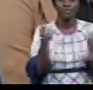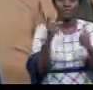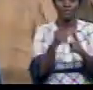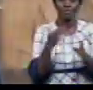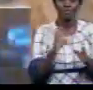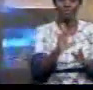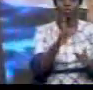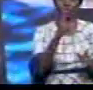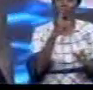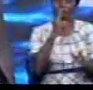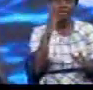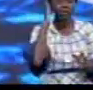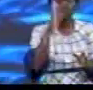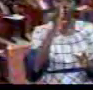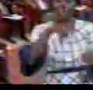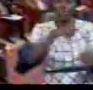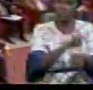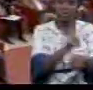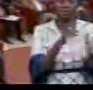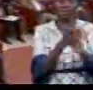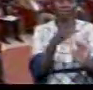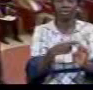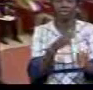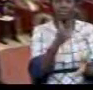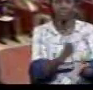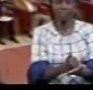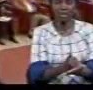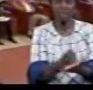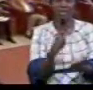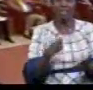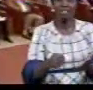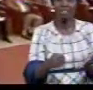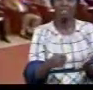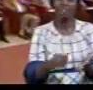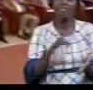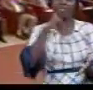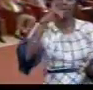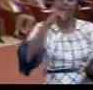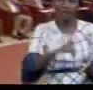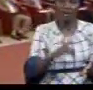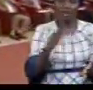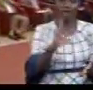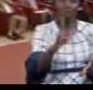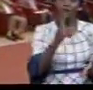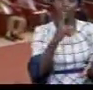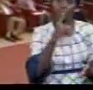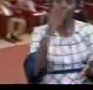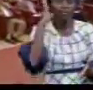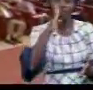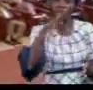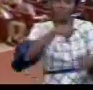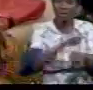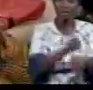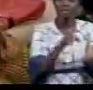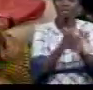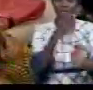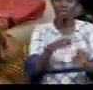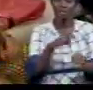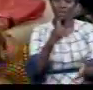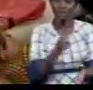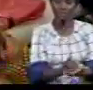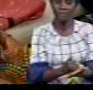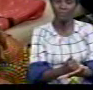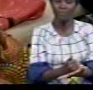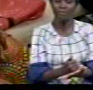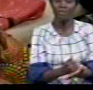mouth will be confirmed. The decree of your mouth will be confirmed.